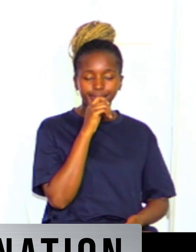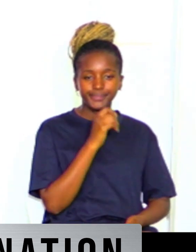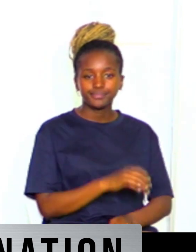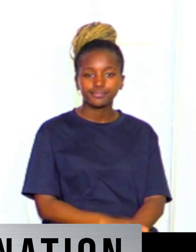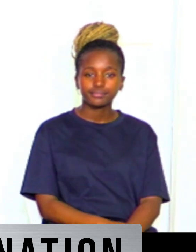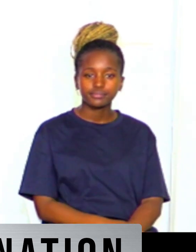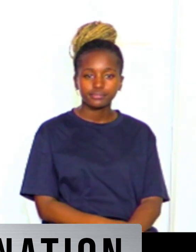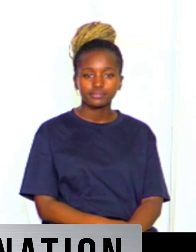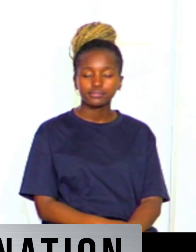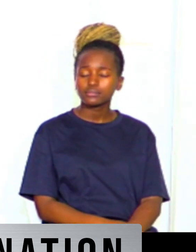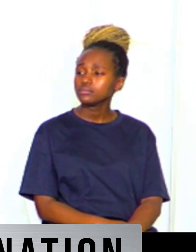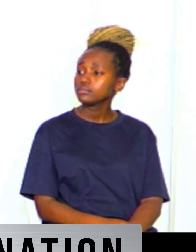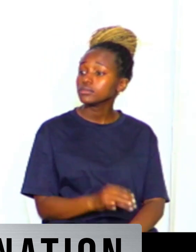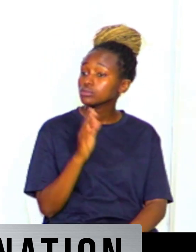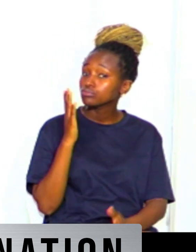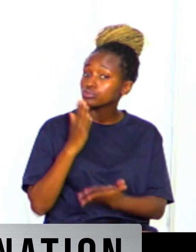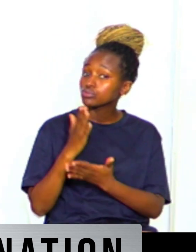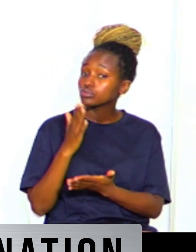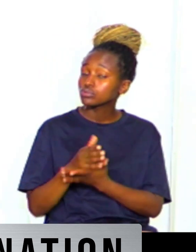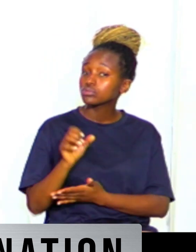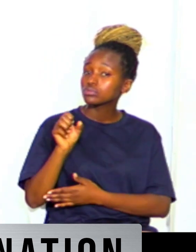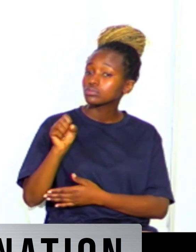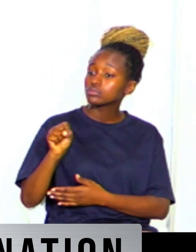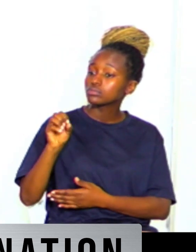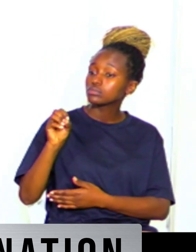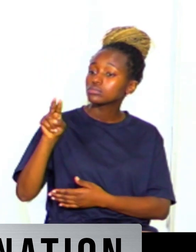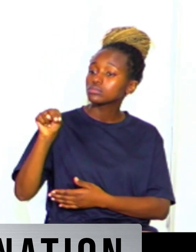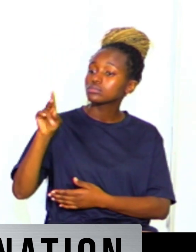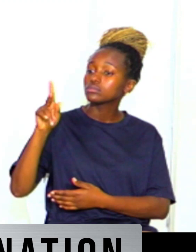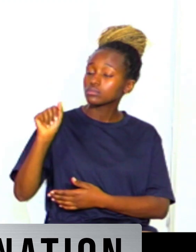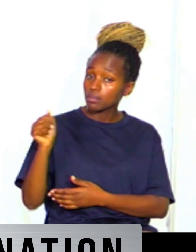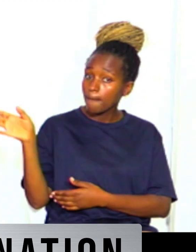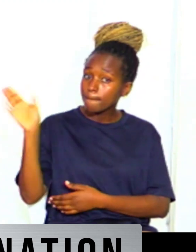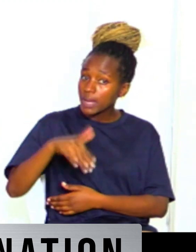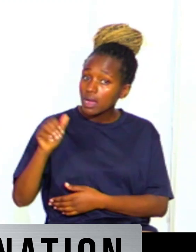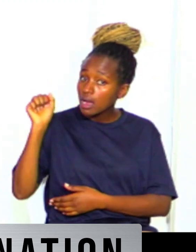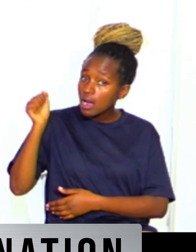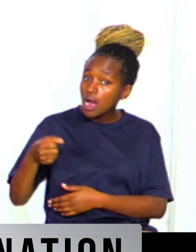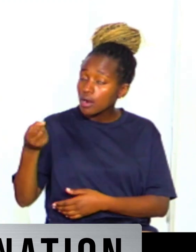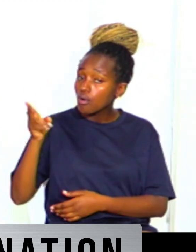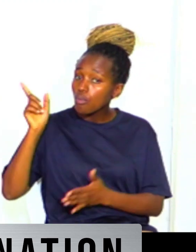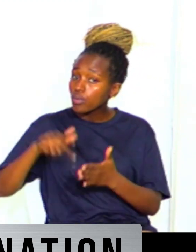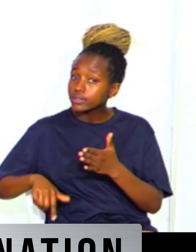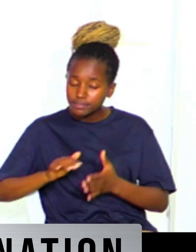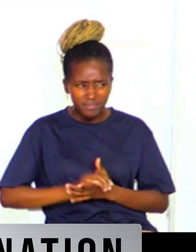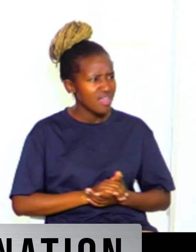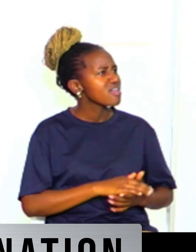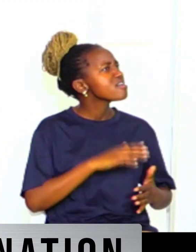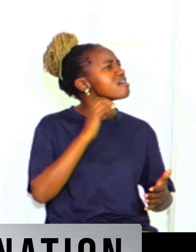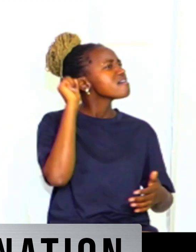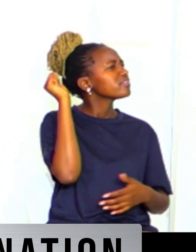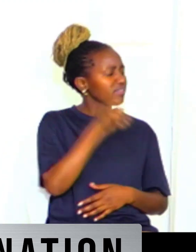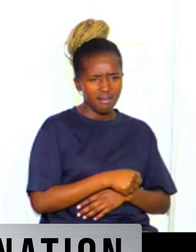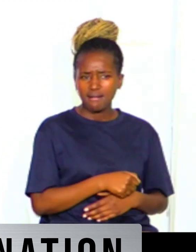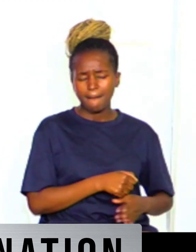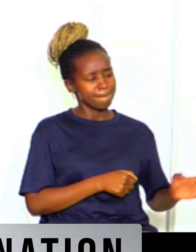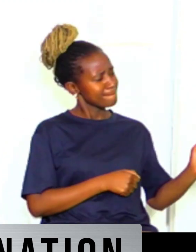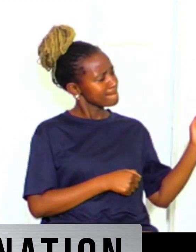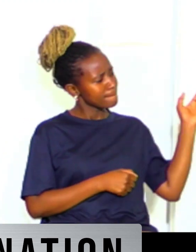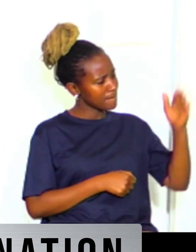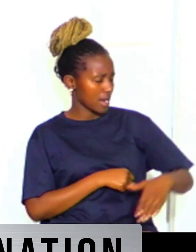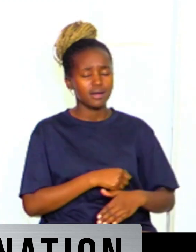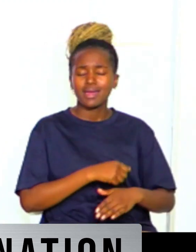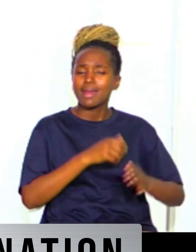Are you seeing the coming back of Mike Sonko? Yeah. Mike Sonko is going to come back in a big